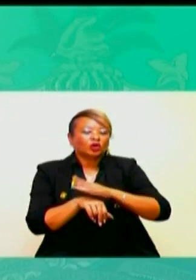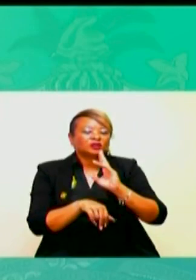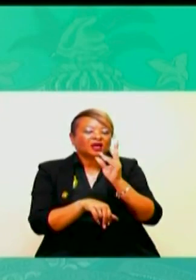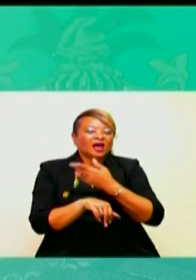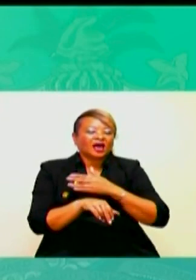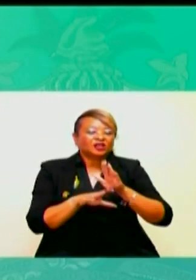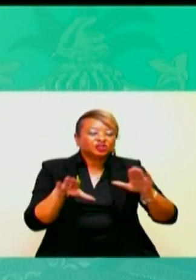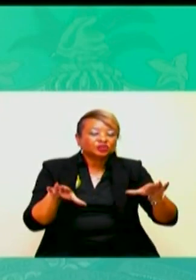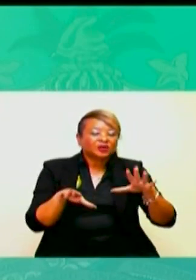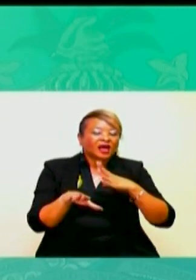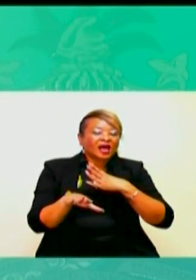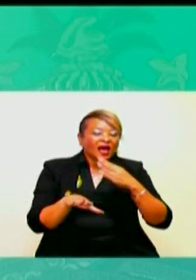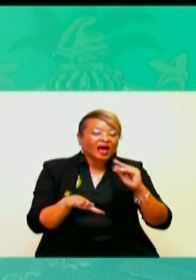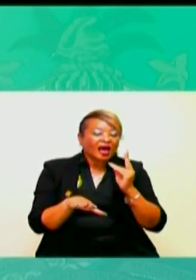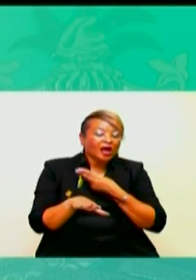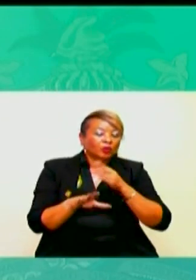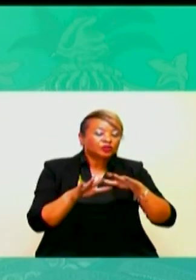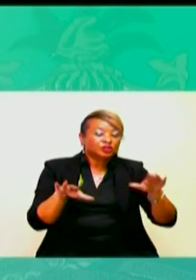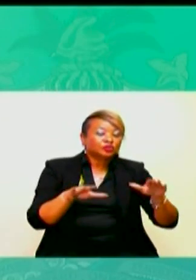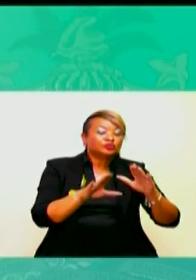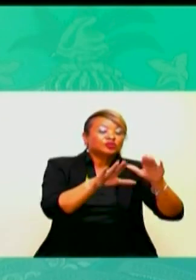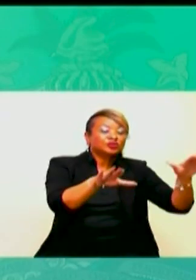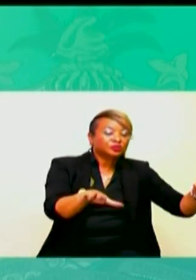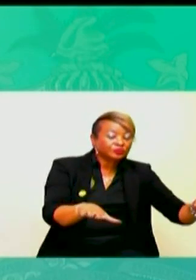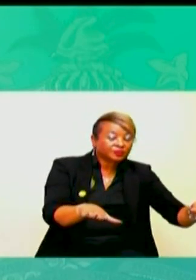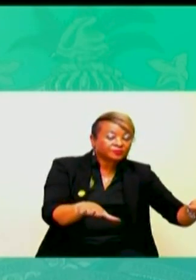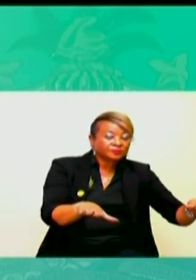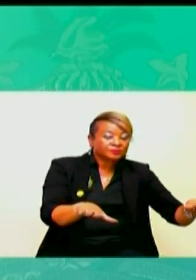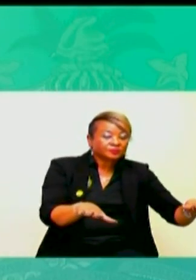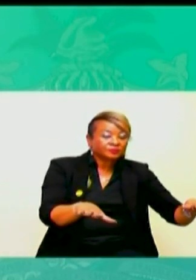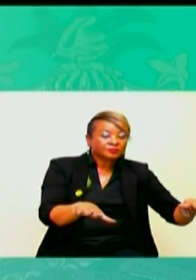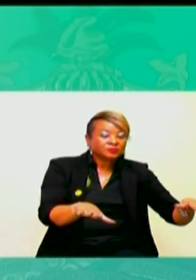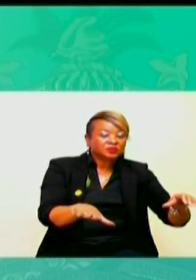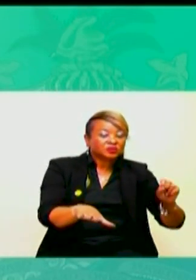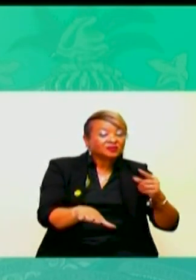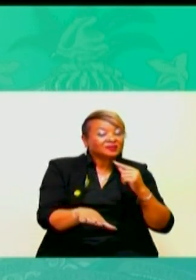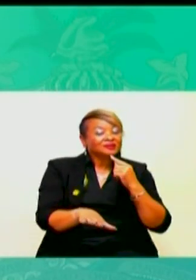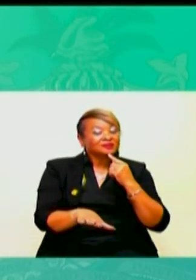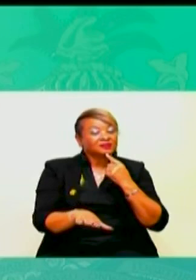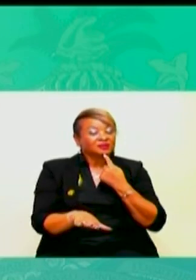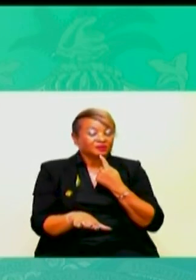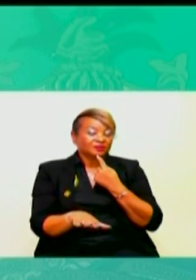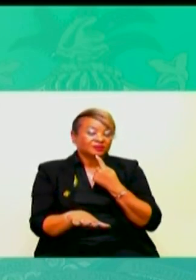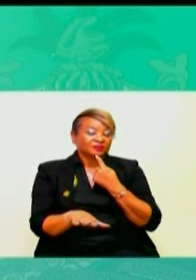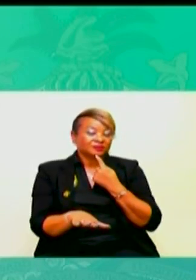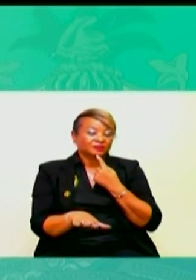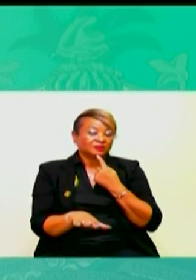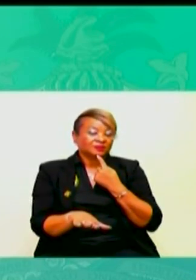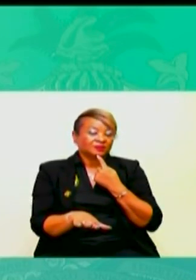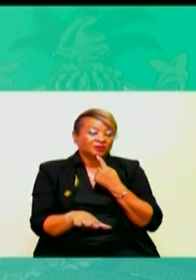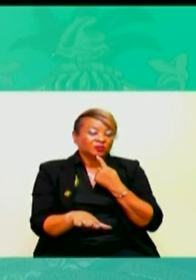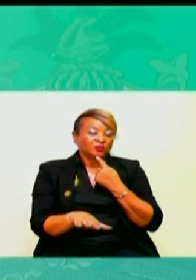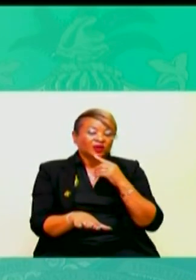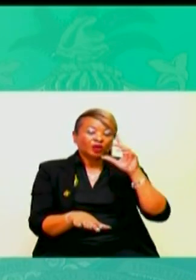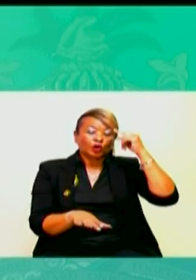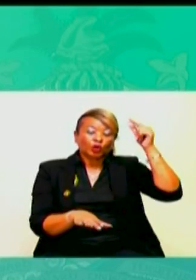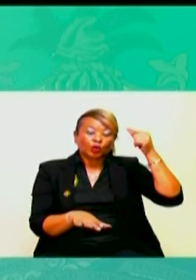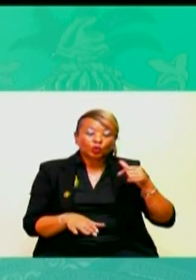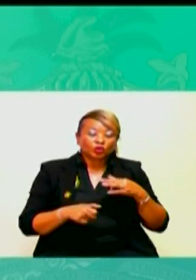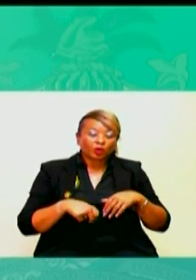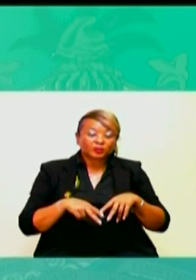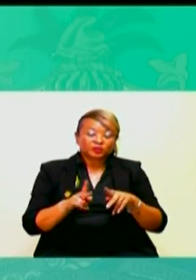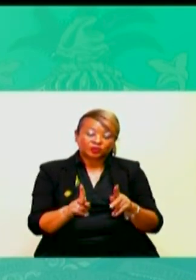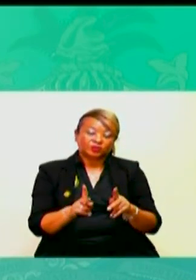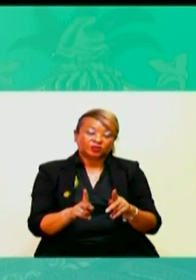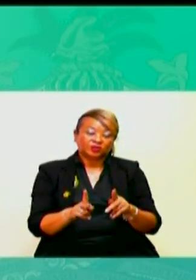children's children? So I speak it as a Bahamian. This is serious business. We had a golden opportunity. The member